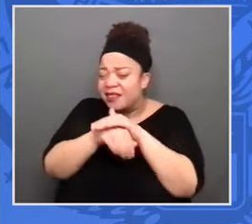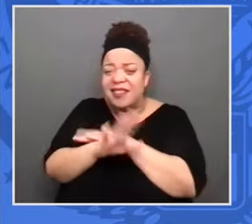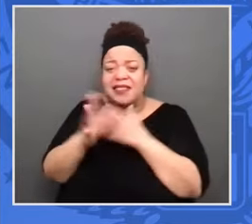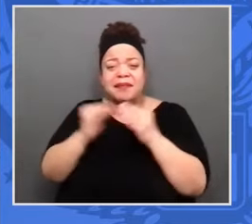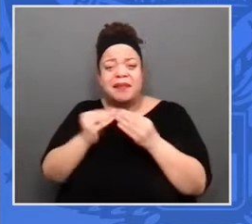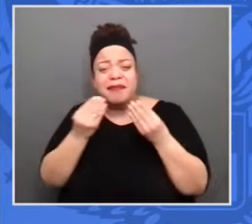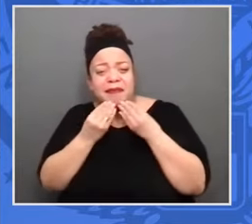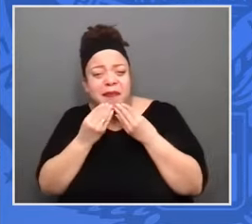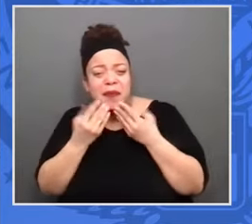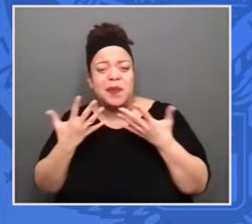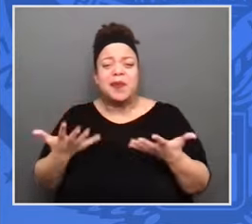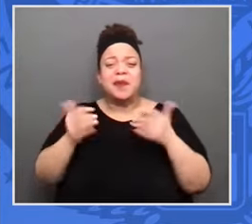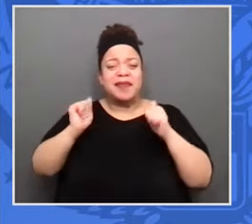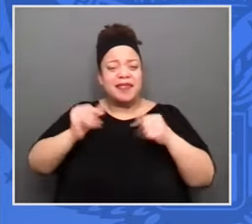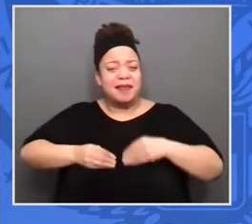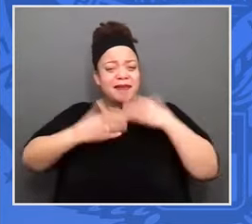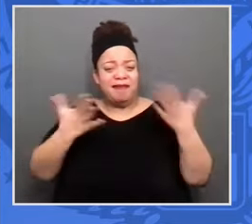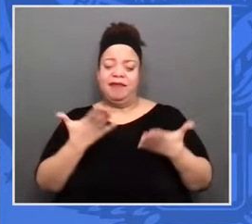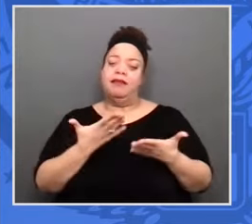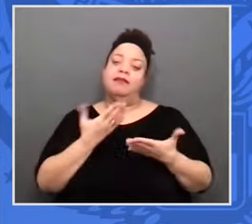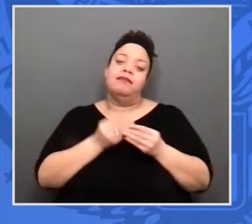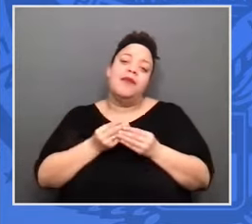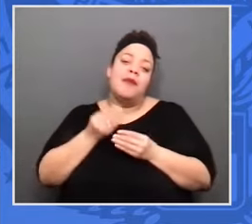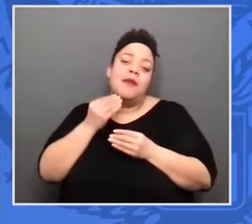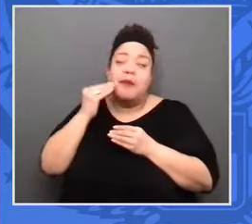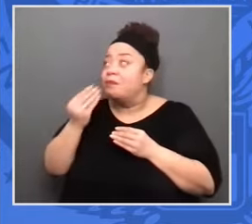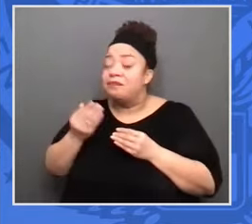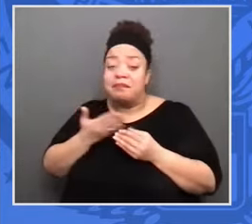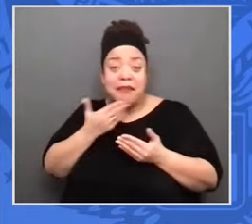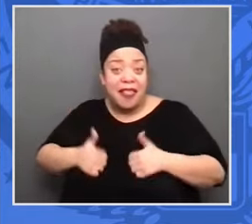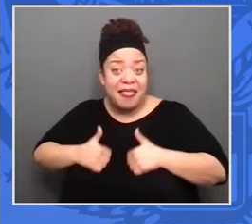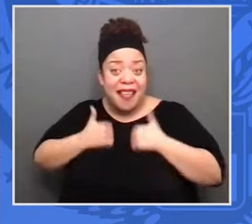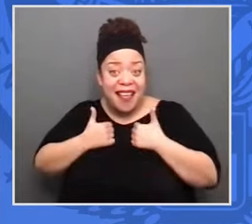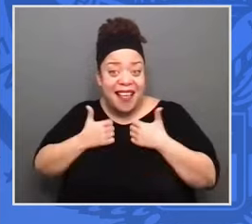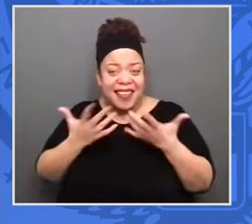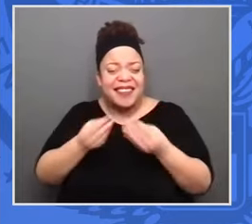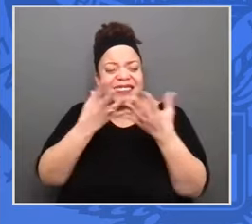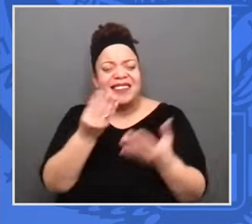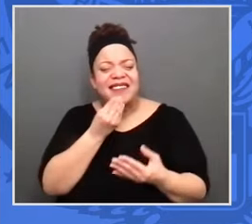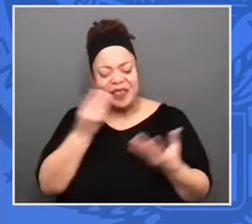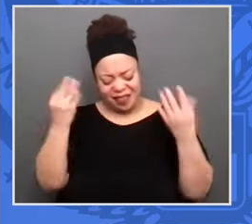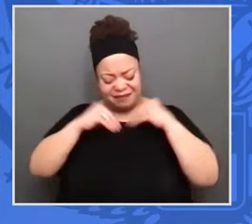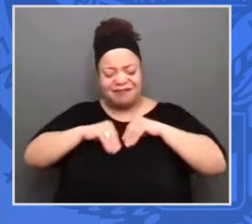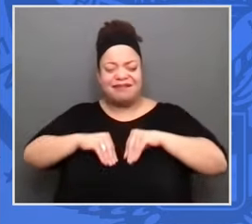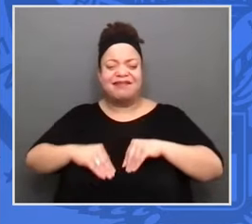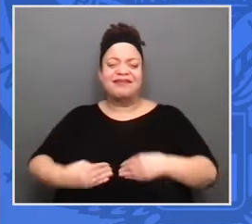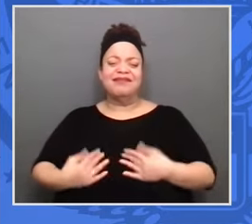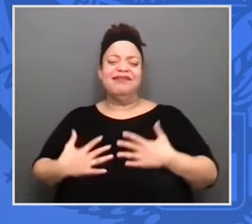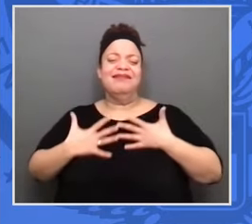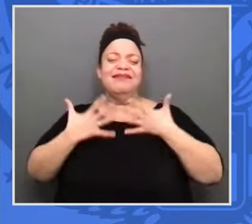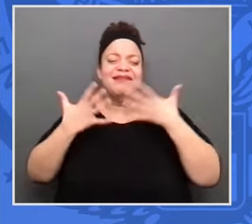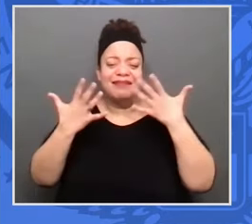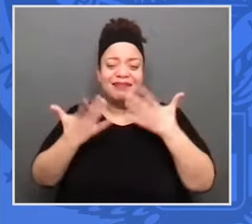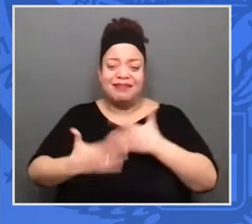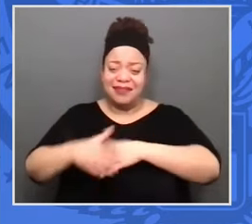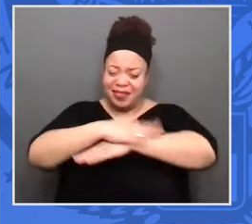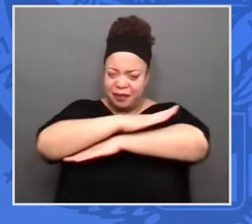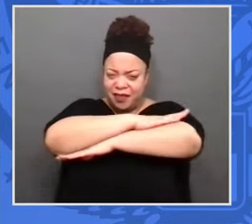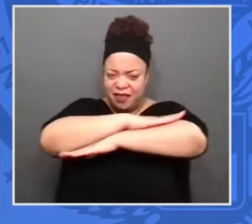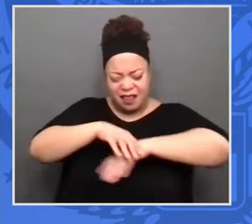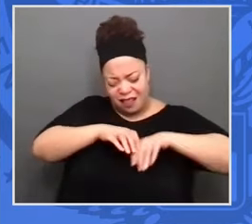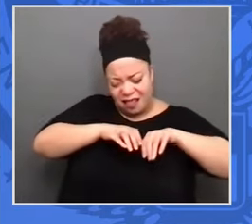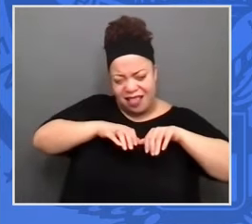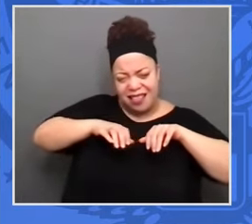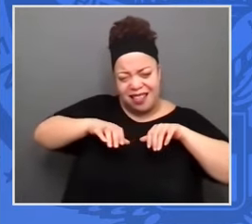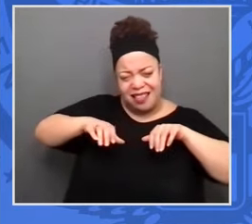to join this fight. We need longer tables, not higher walls. And we need more Americans like 8-year-old Morgan